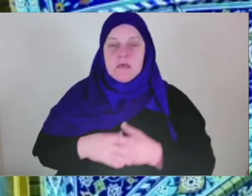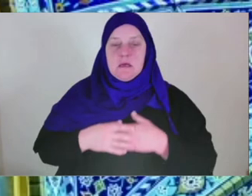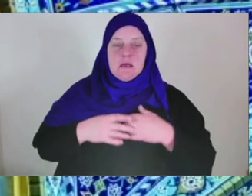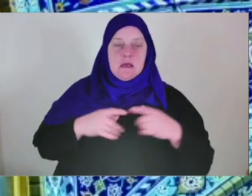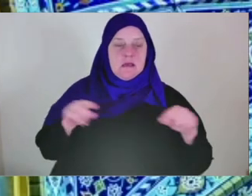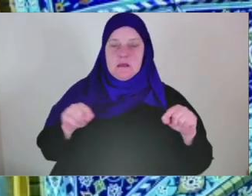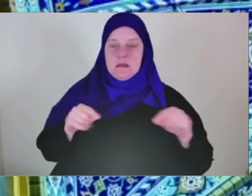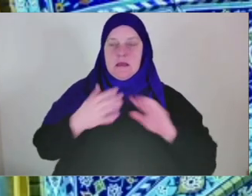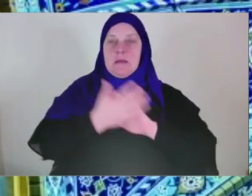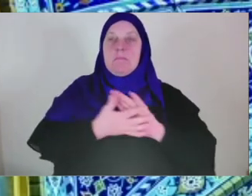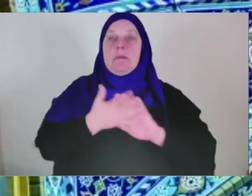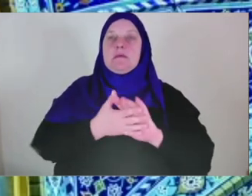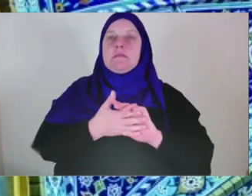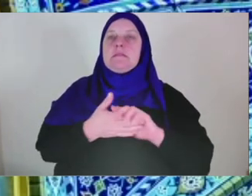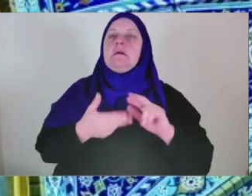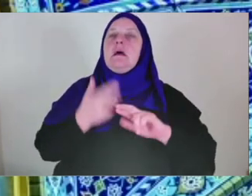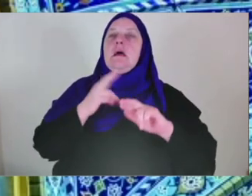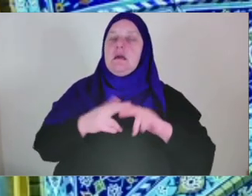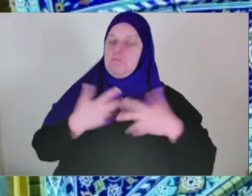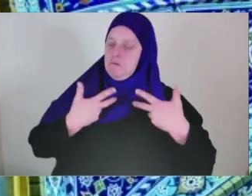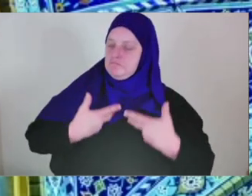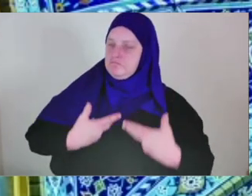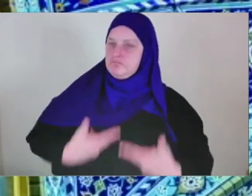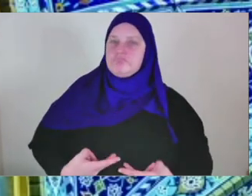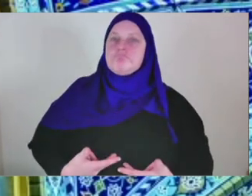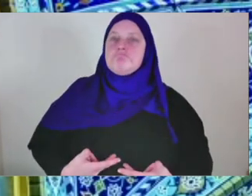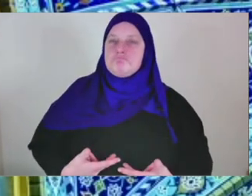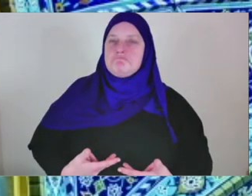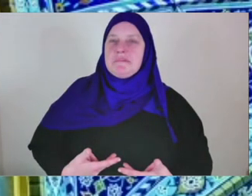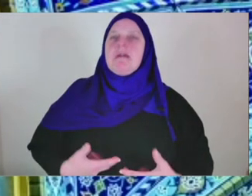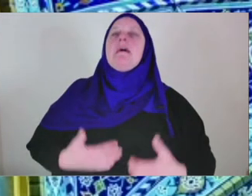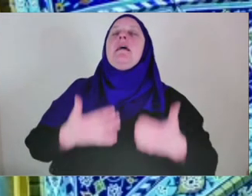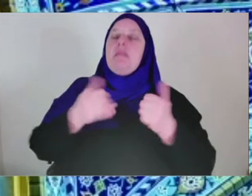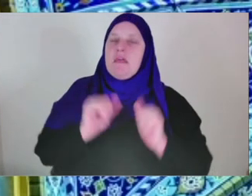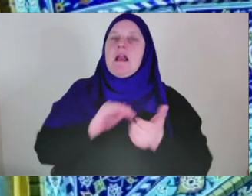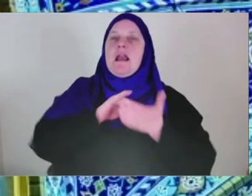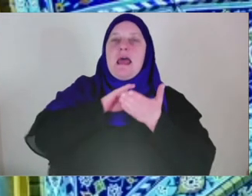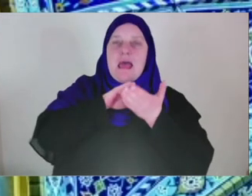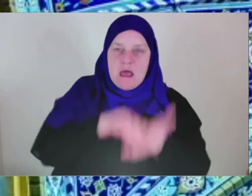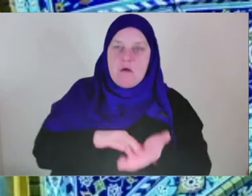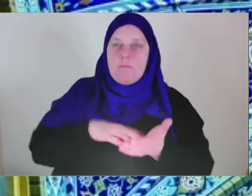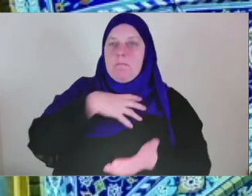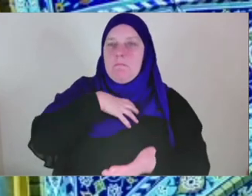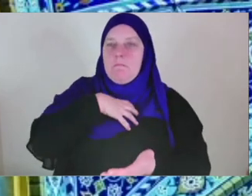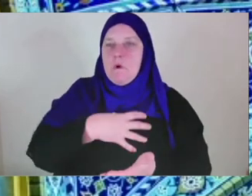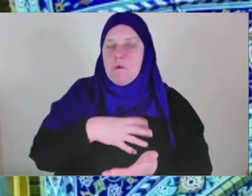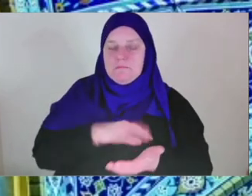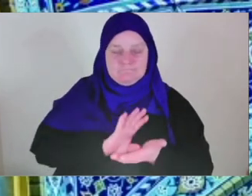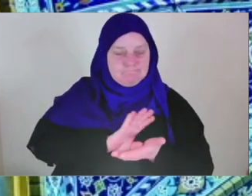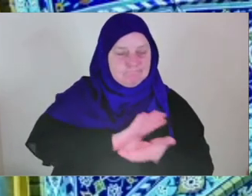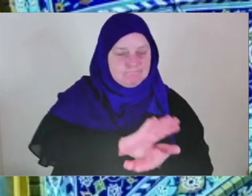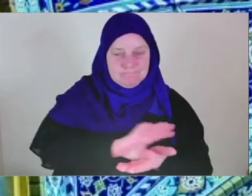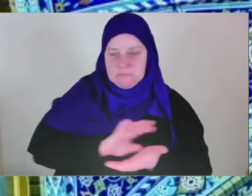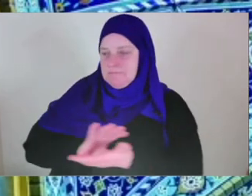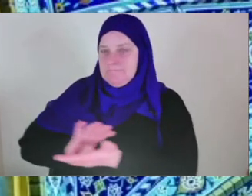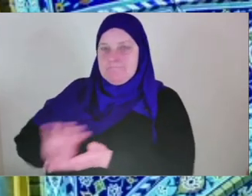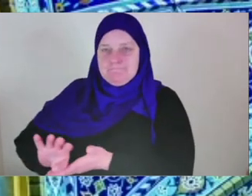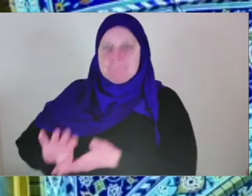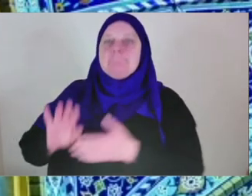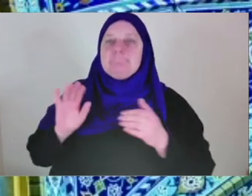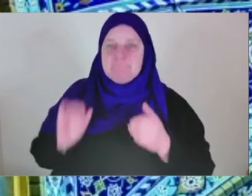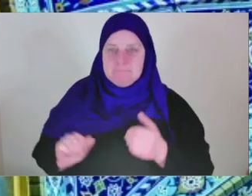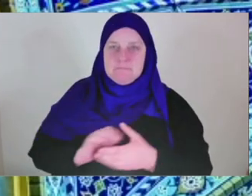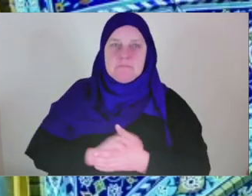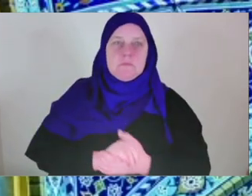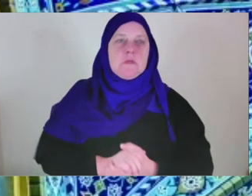and share their wealth with those that are more disadvantaged. There are numbers of ayat in the Quran about this, about the wisdom of it and